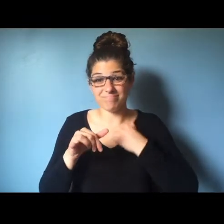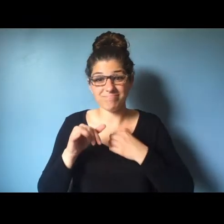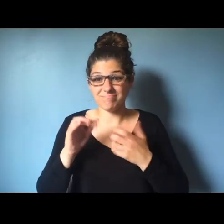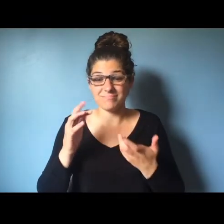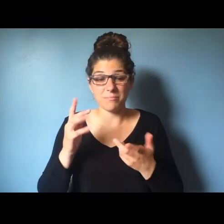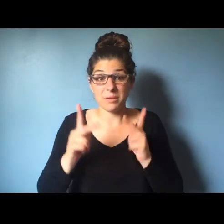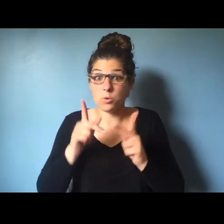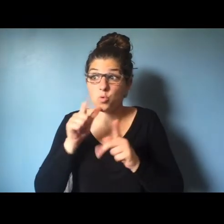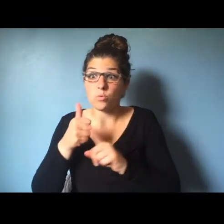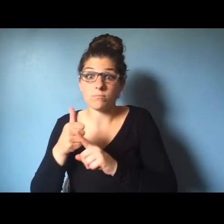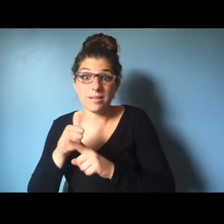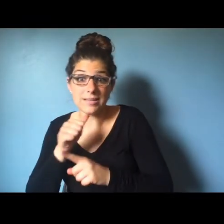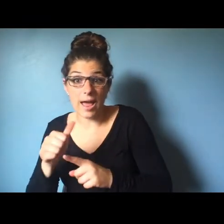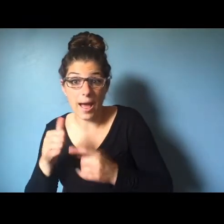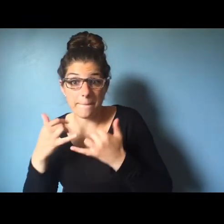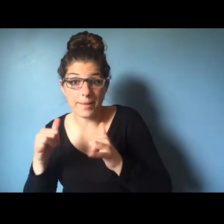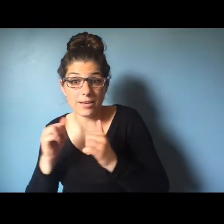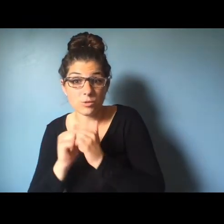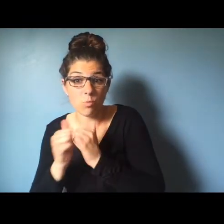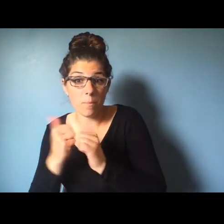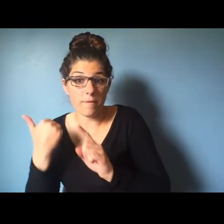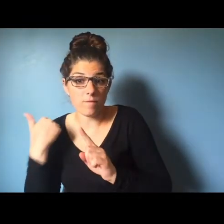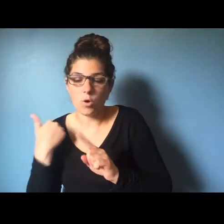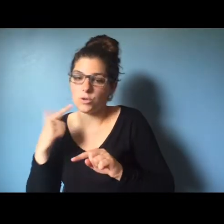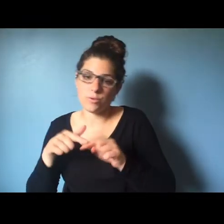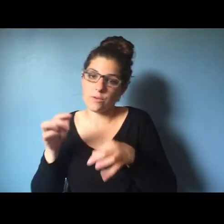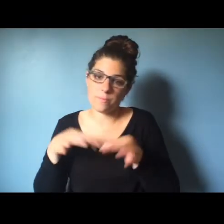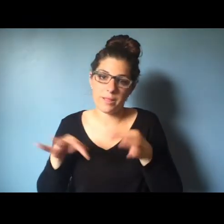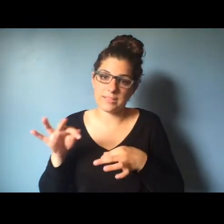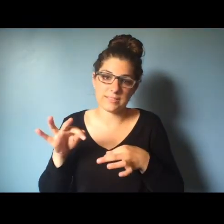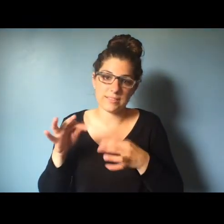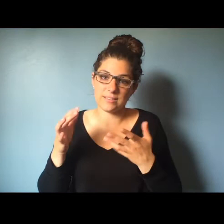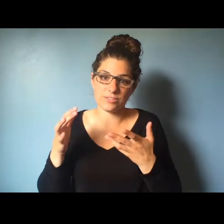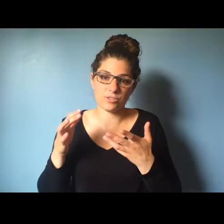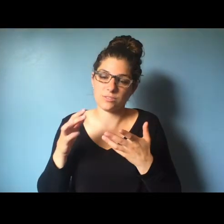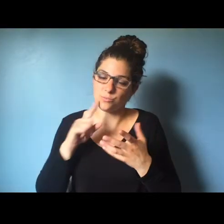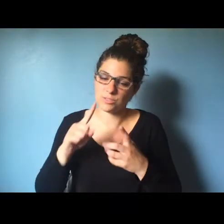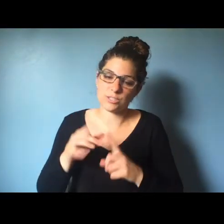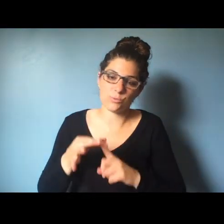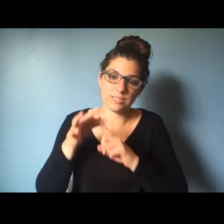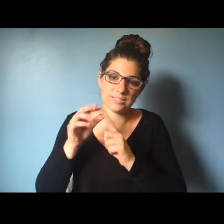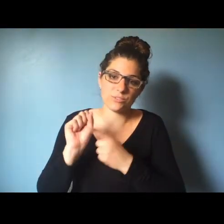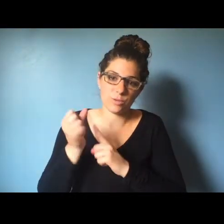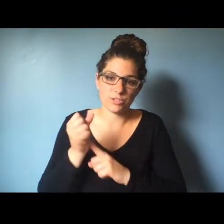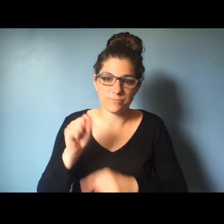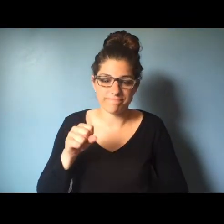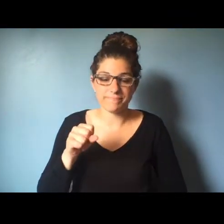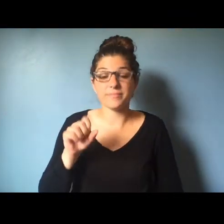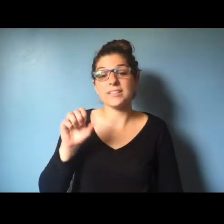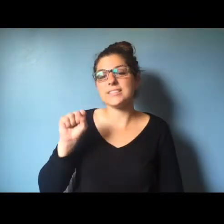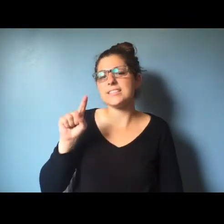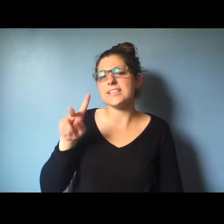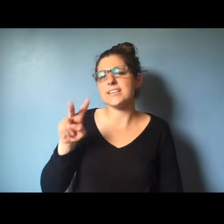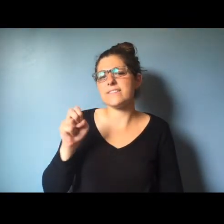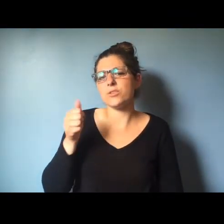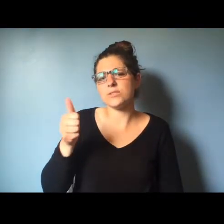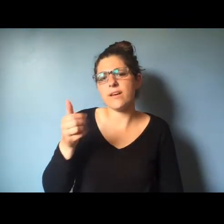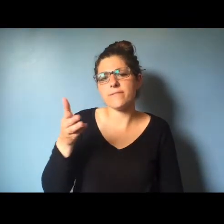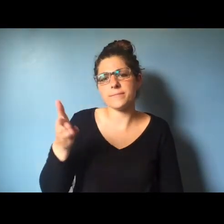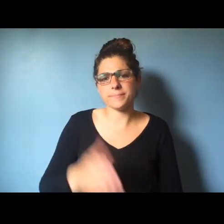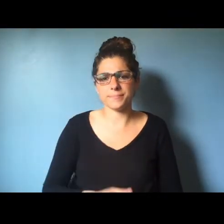haven't played a sport before. It's a unique situation, I think. Steve, what about yourself?